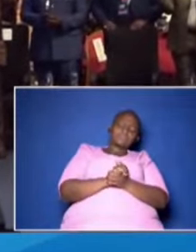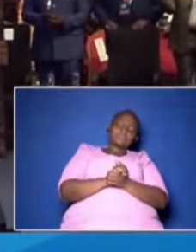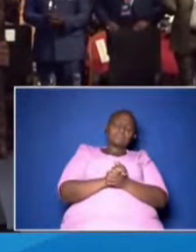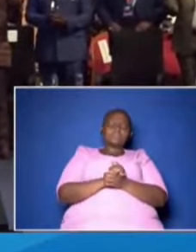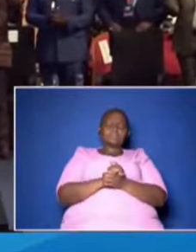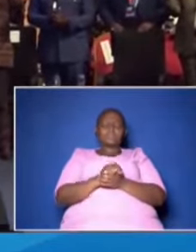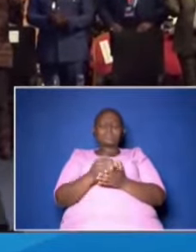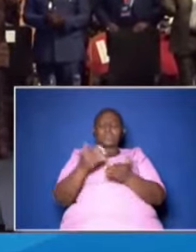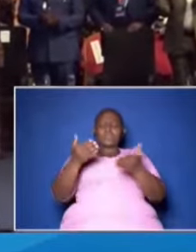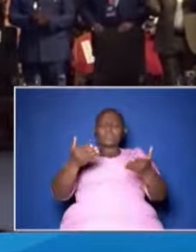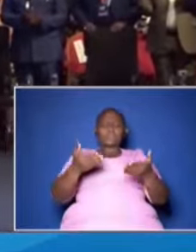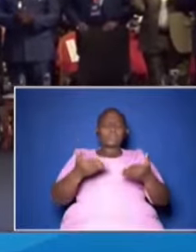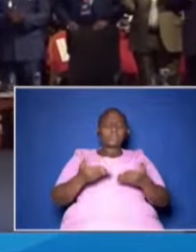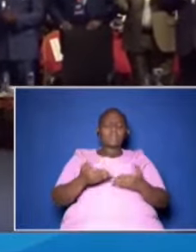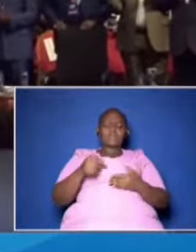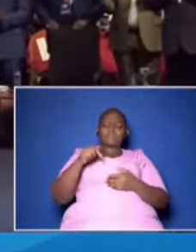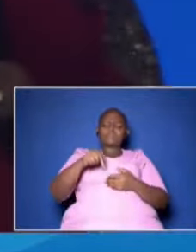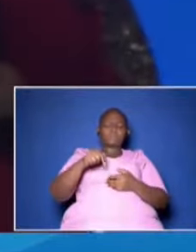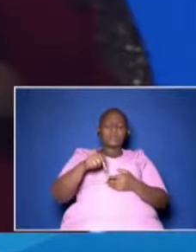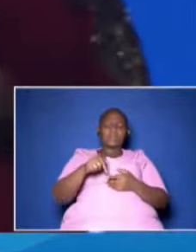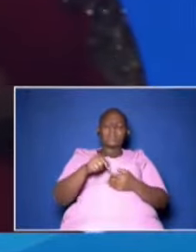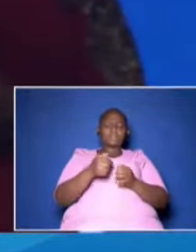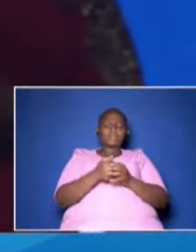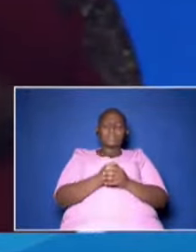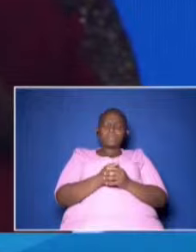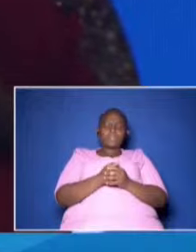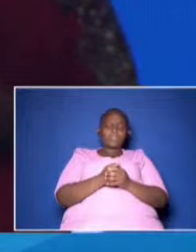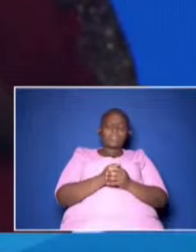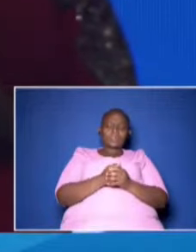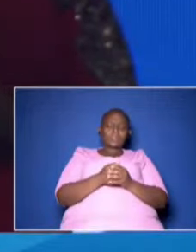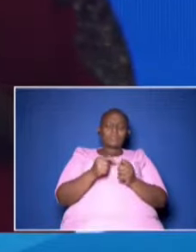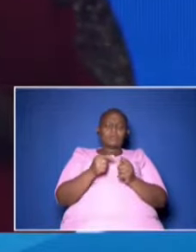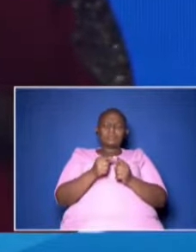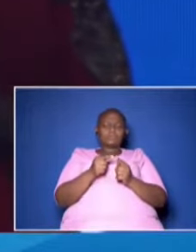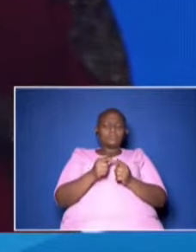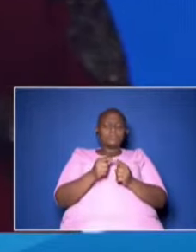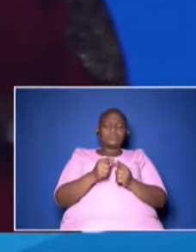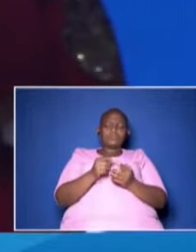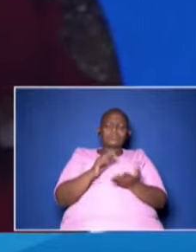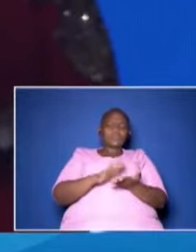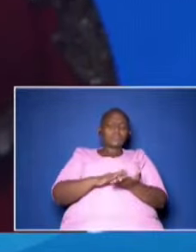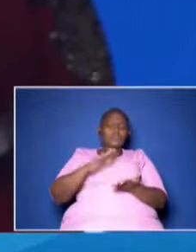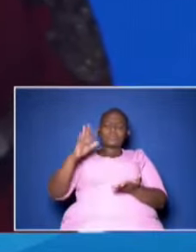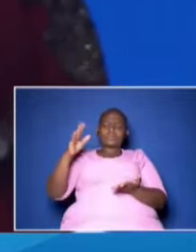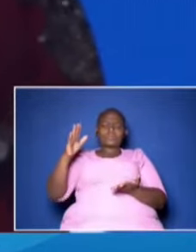we've come today to Adore